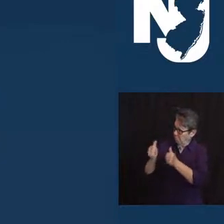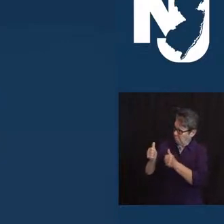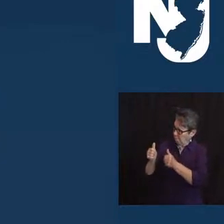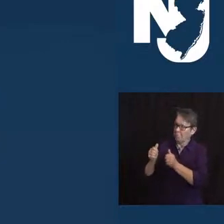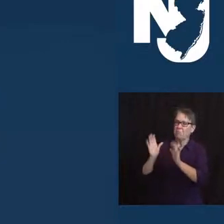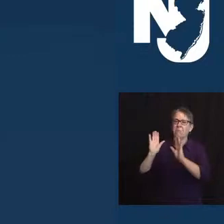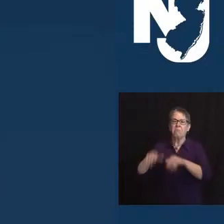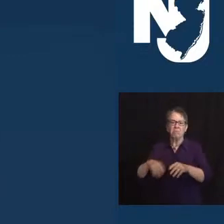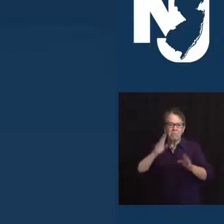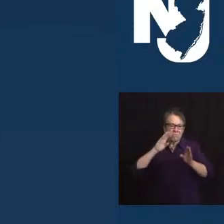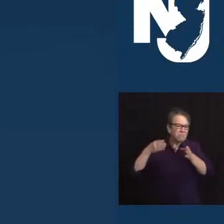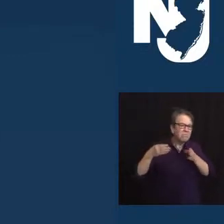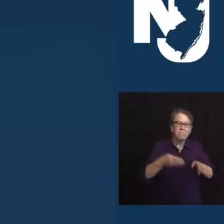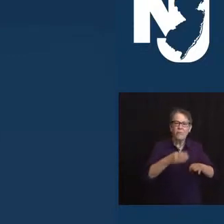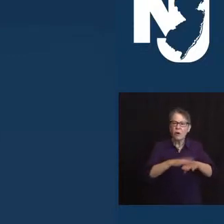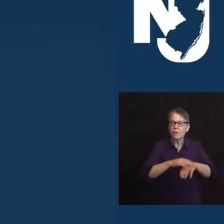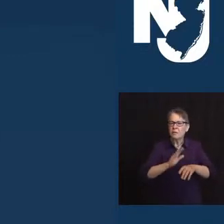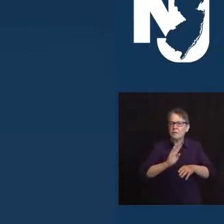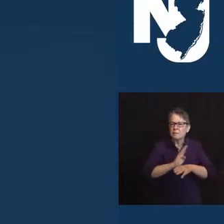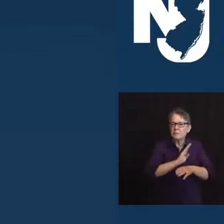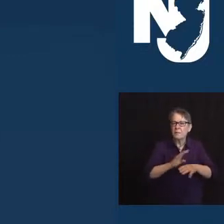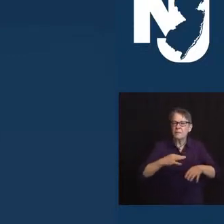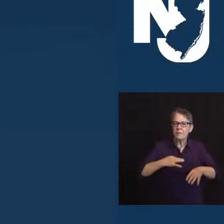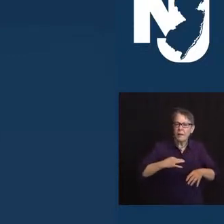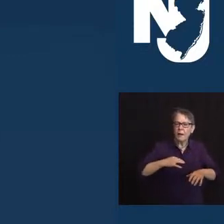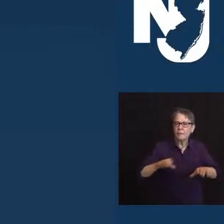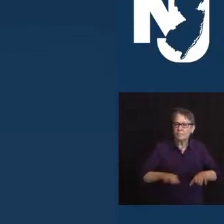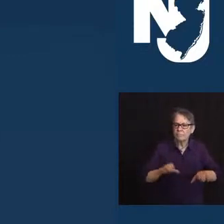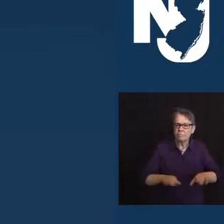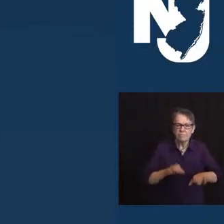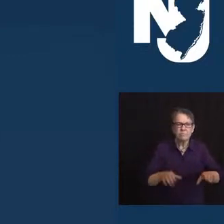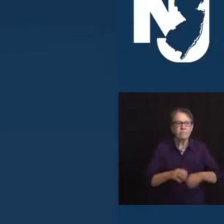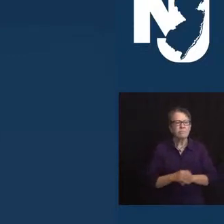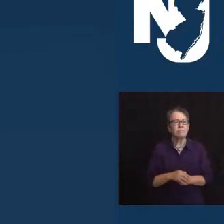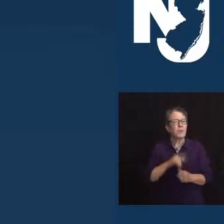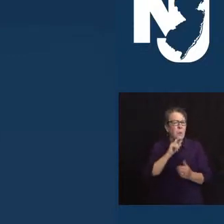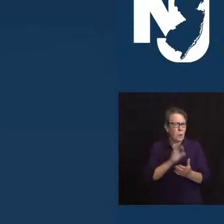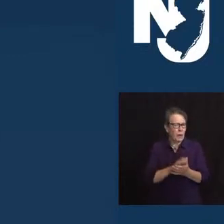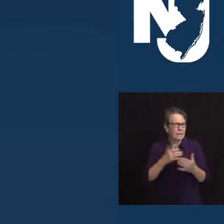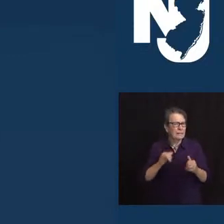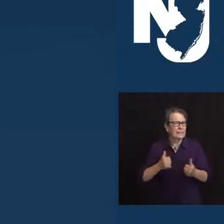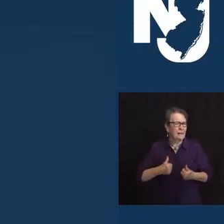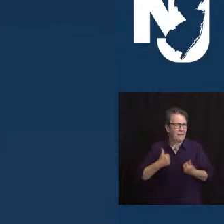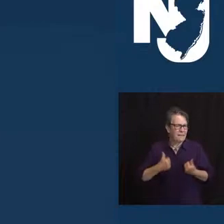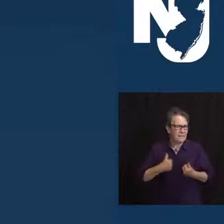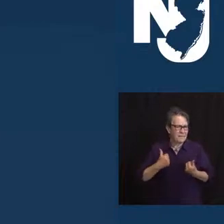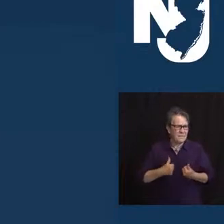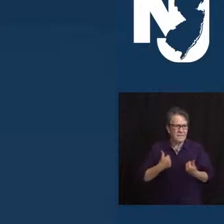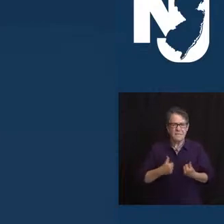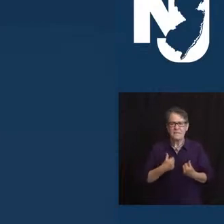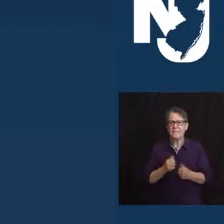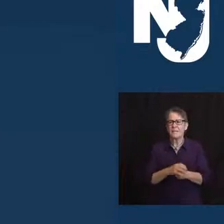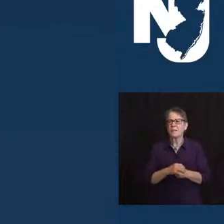and which now survives him, which besides Grace includes his 2